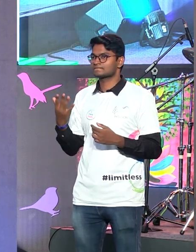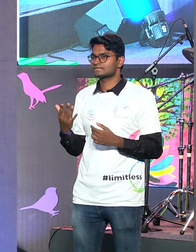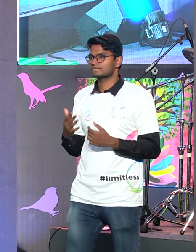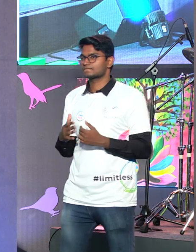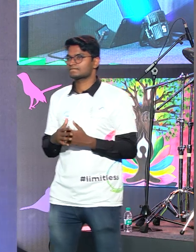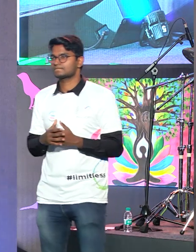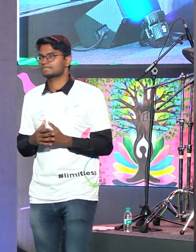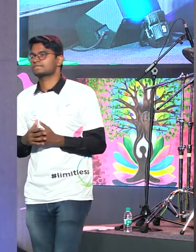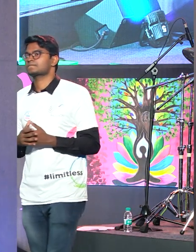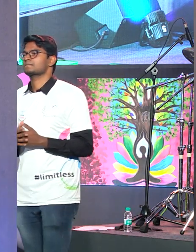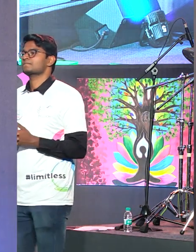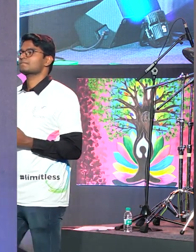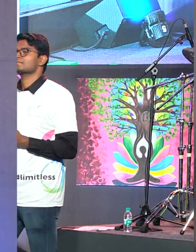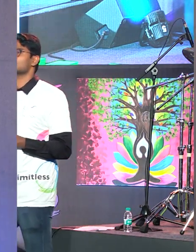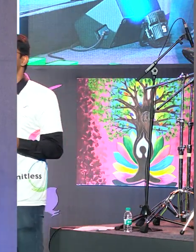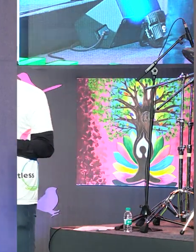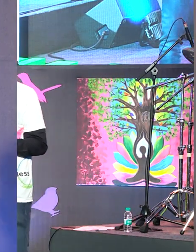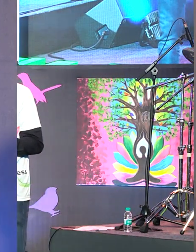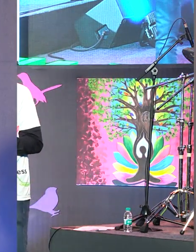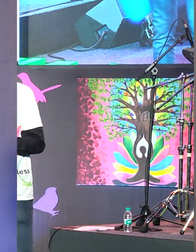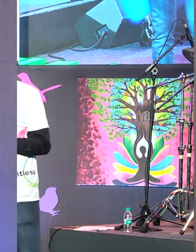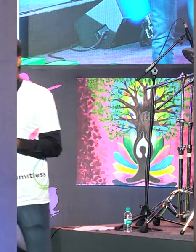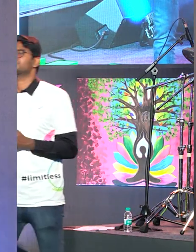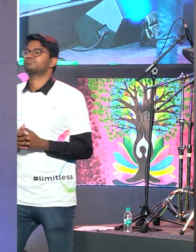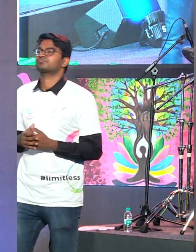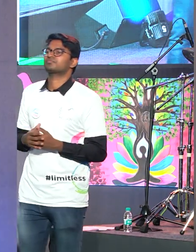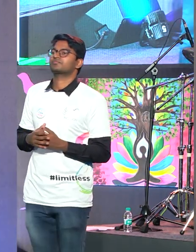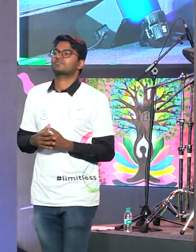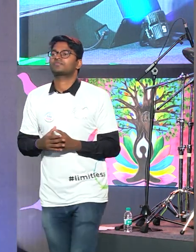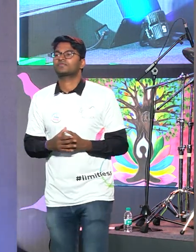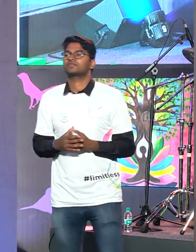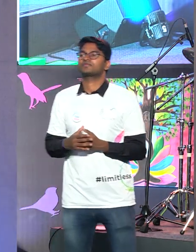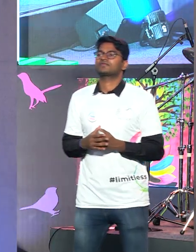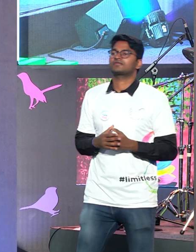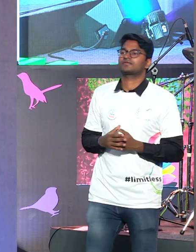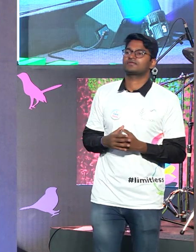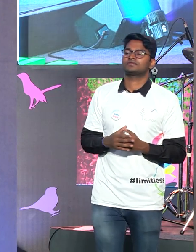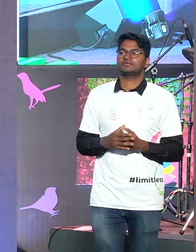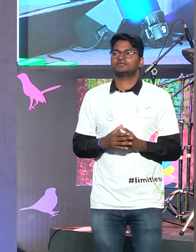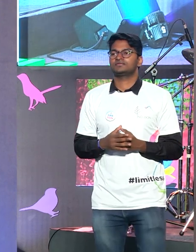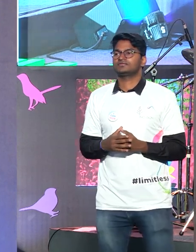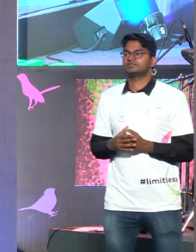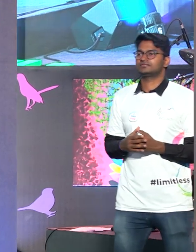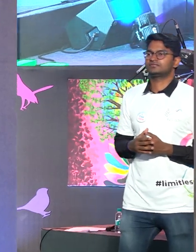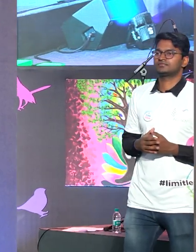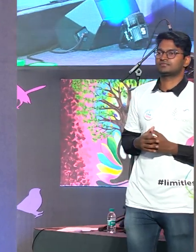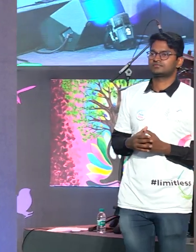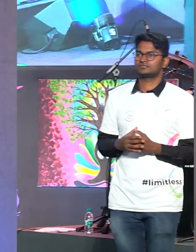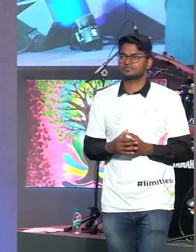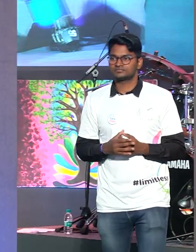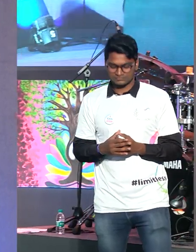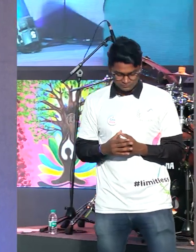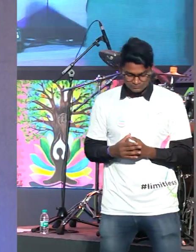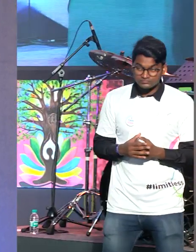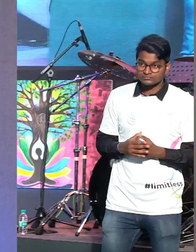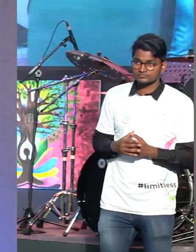creating heroes. Everyday heroes, there are so many wonderful people, and you know so many of them who are doing amazing work. We have to create them as